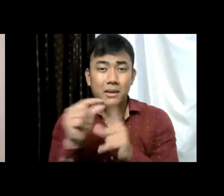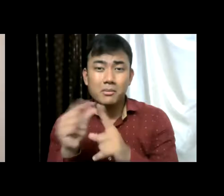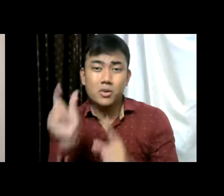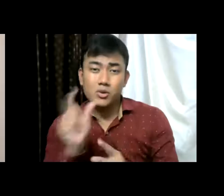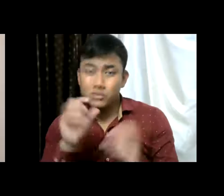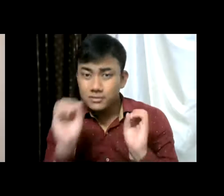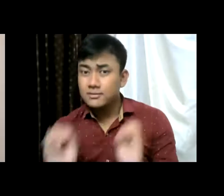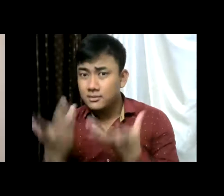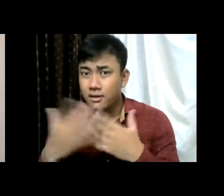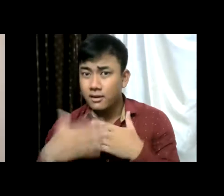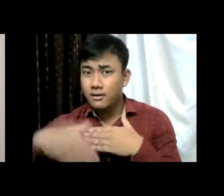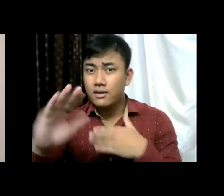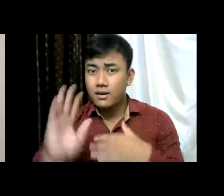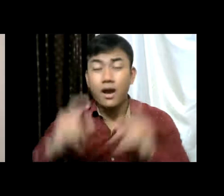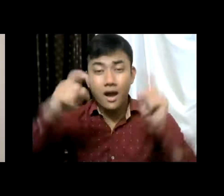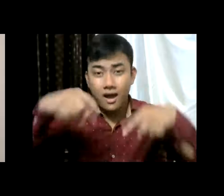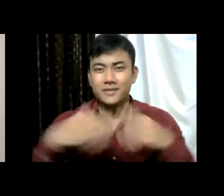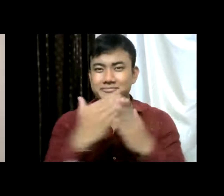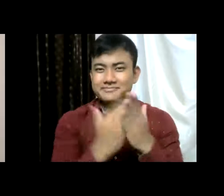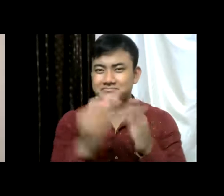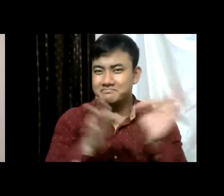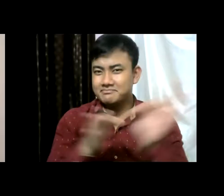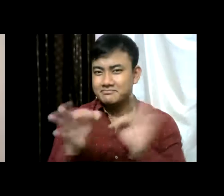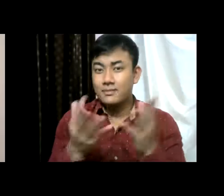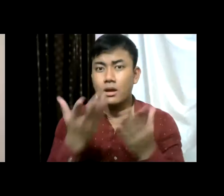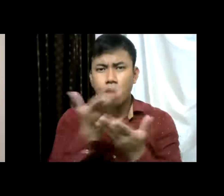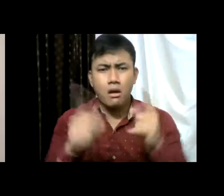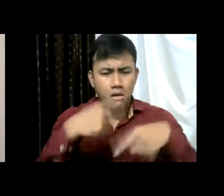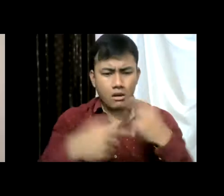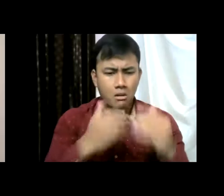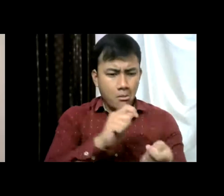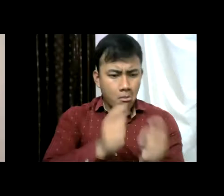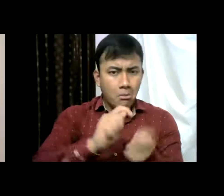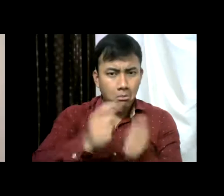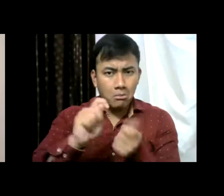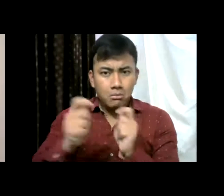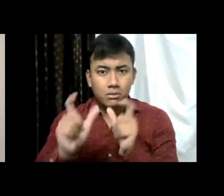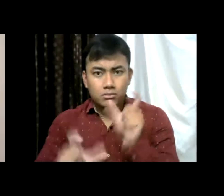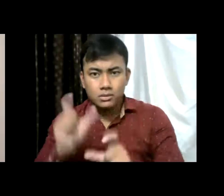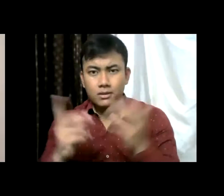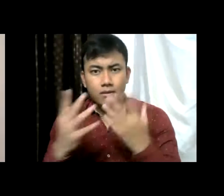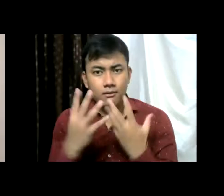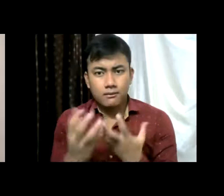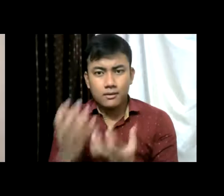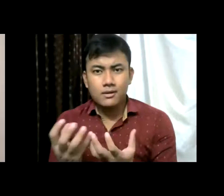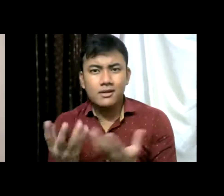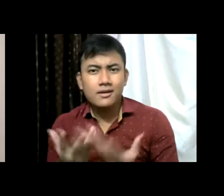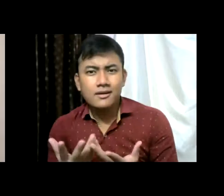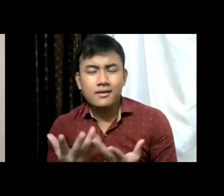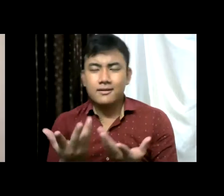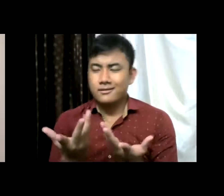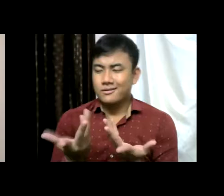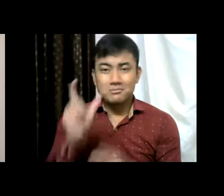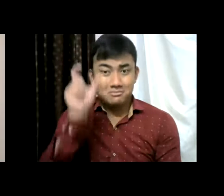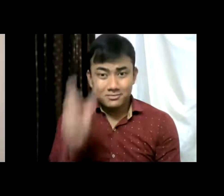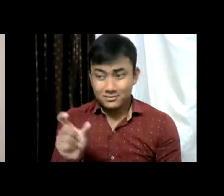intimacy. Today's session explores these evolving modes of cosmopolitan desire and expression in India, and how individuals